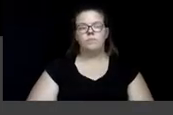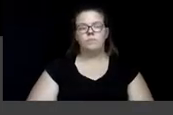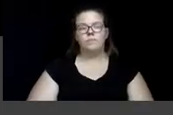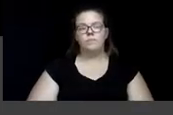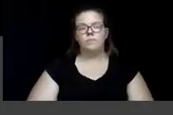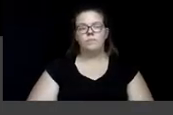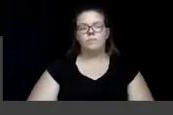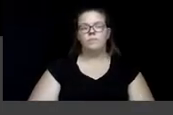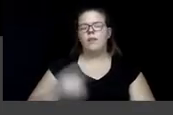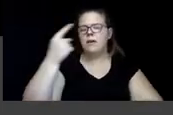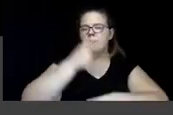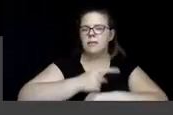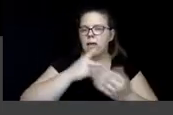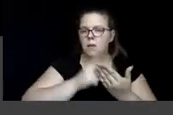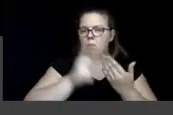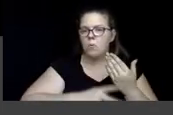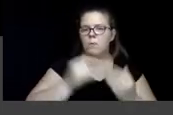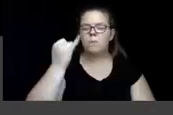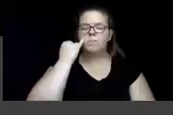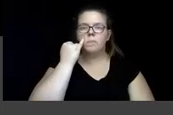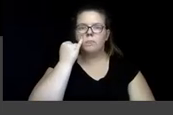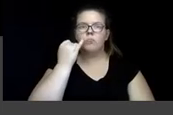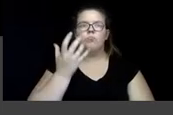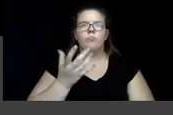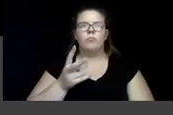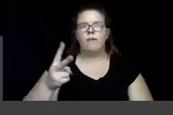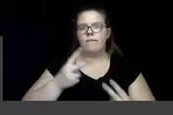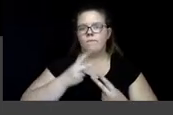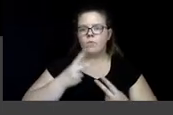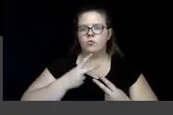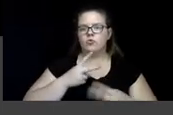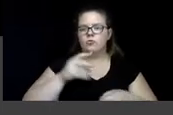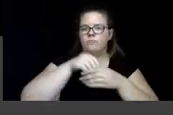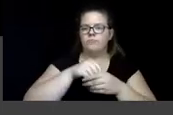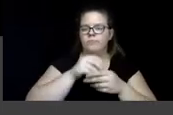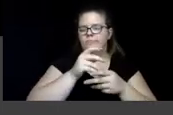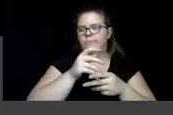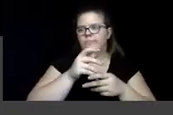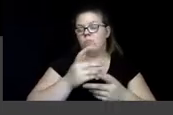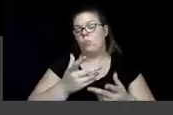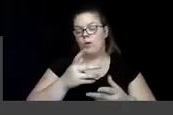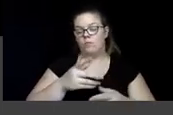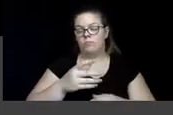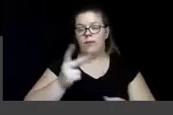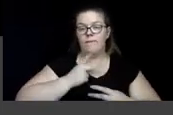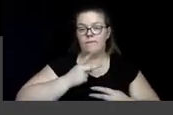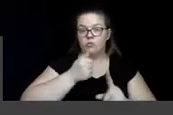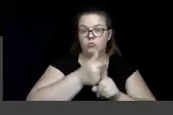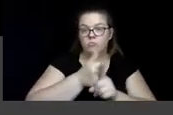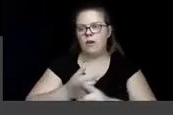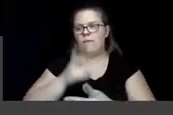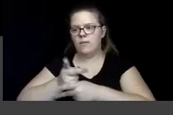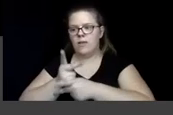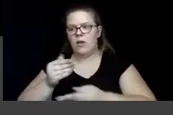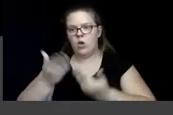a day program. Let's say a veteran and a caregiver need or want their